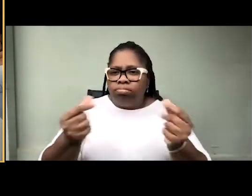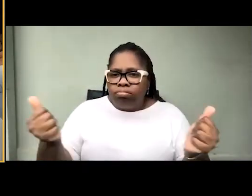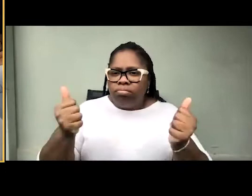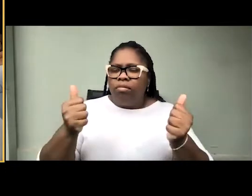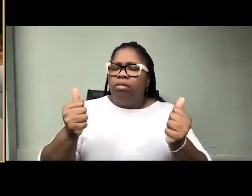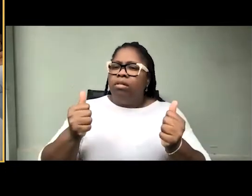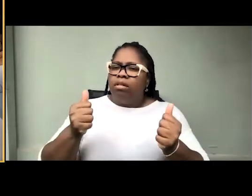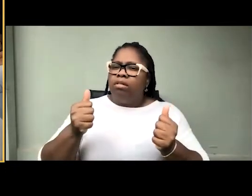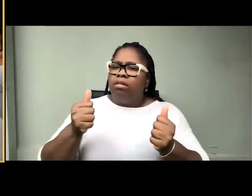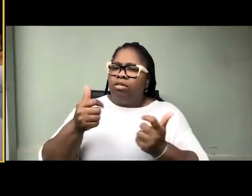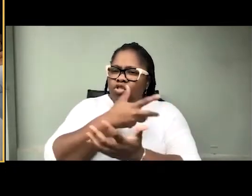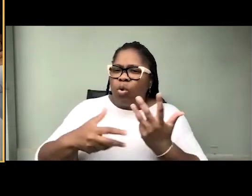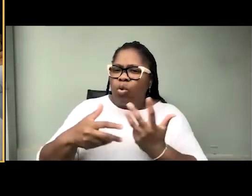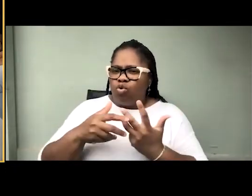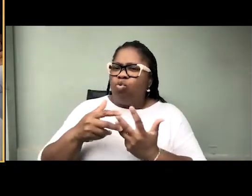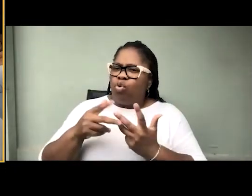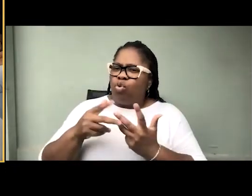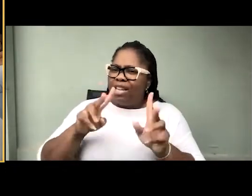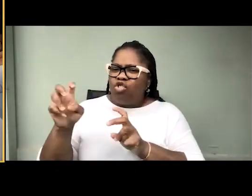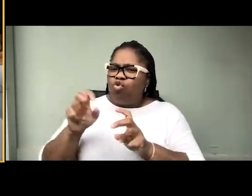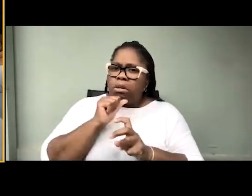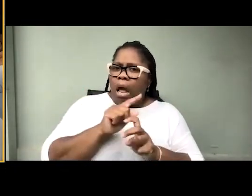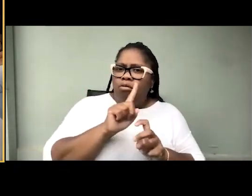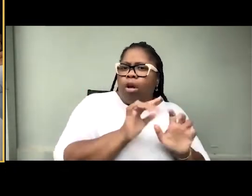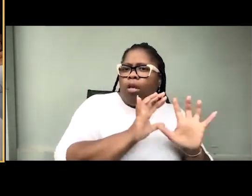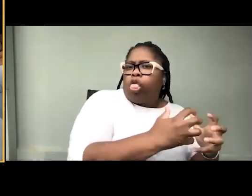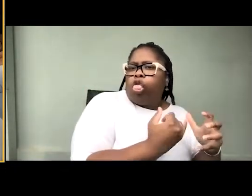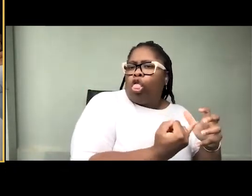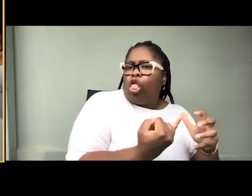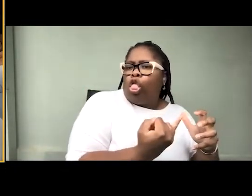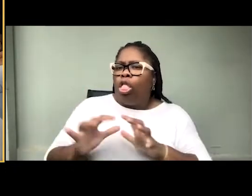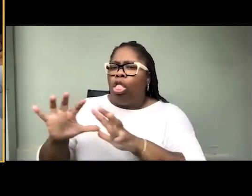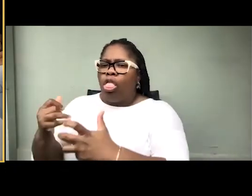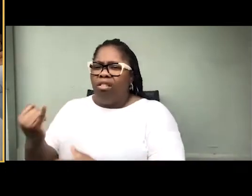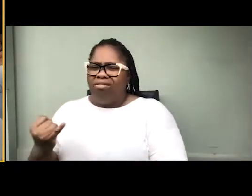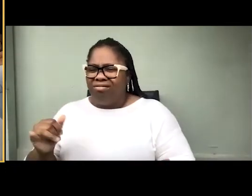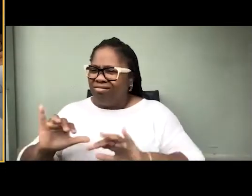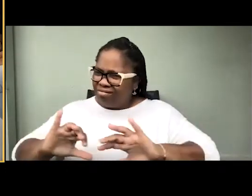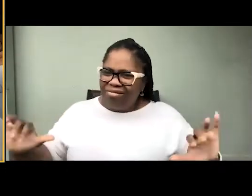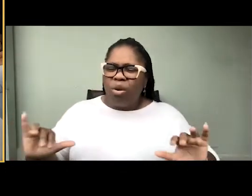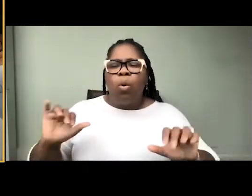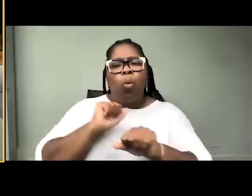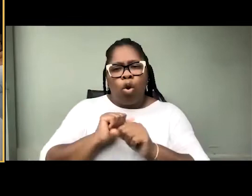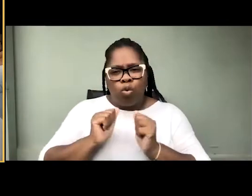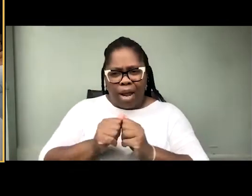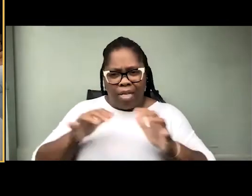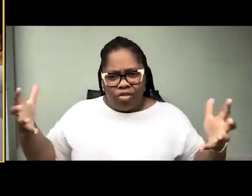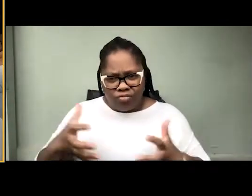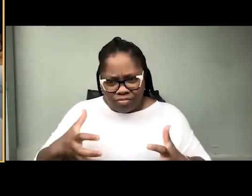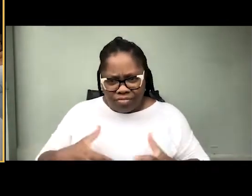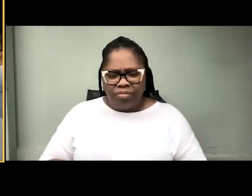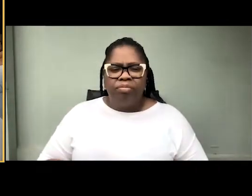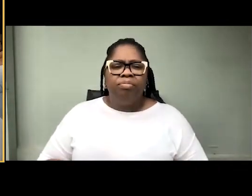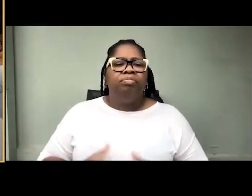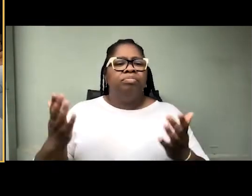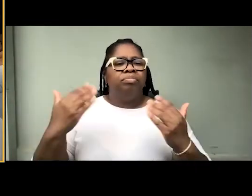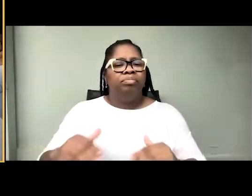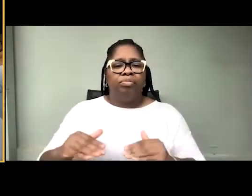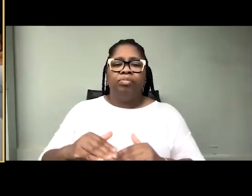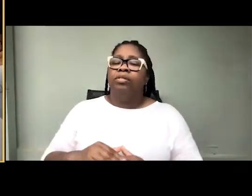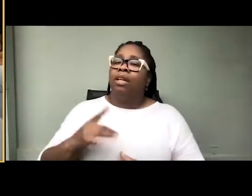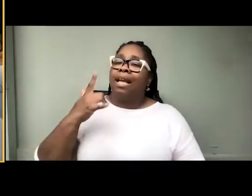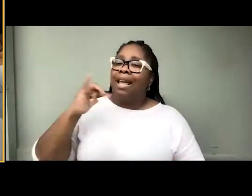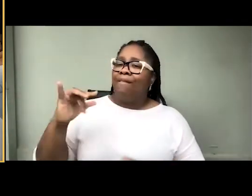than operating in our silos. And then that last strategy there is California Leadership in Aging. Very excited to announce